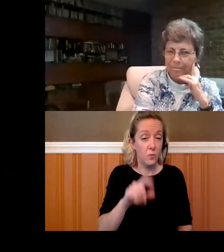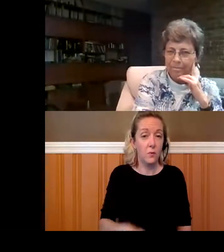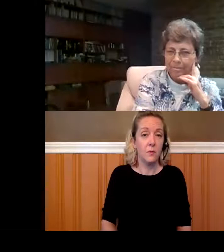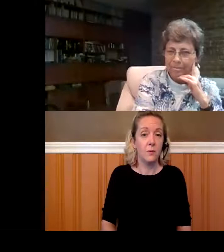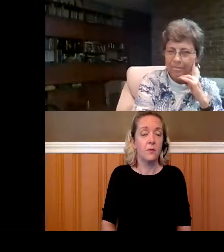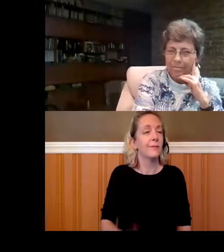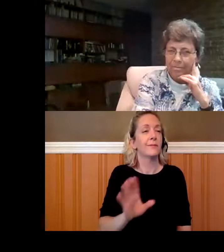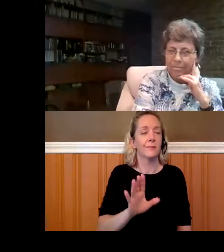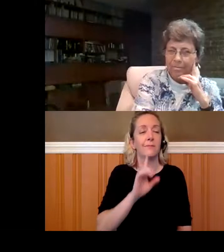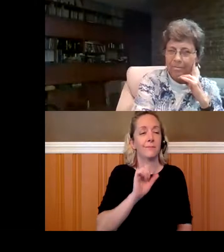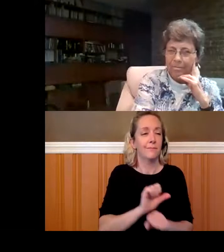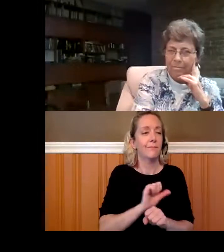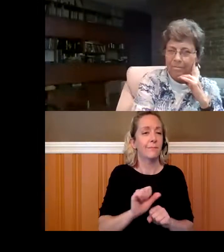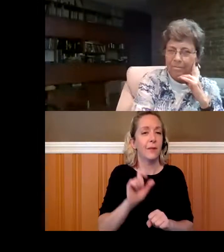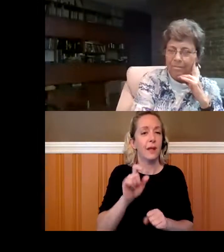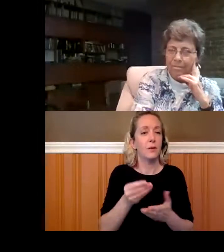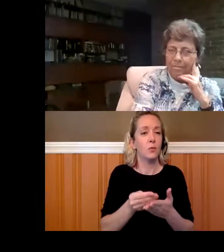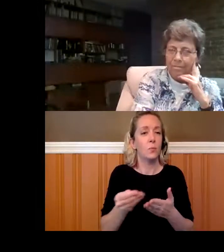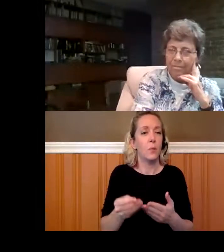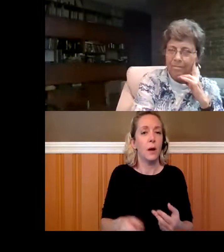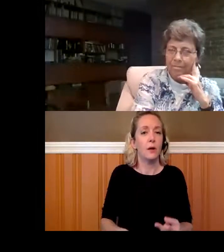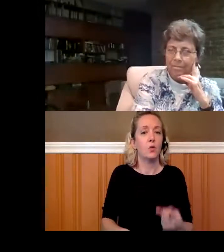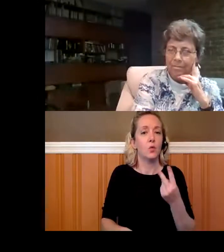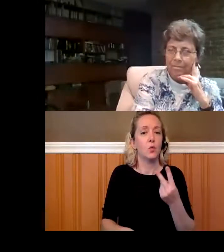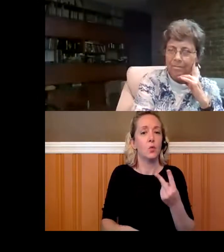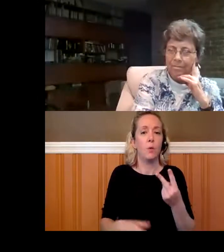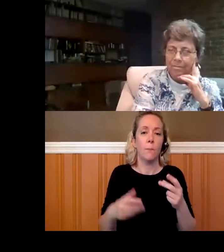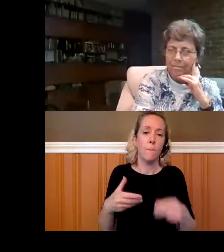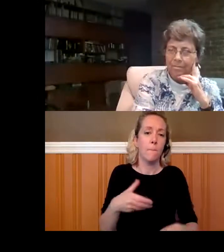to buy two heavy-duty